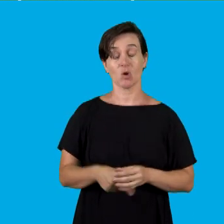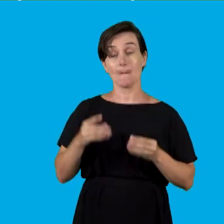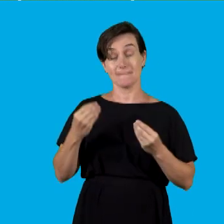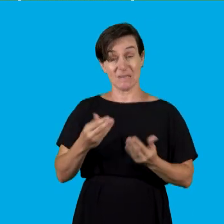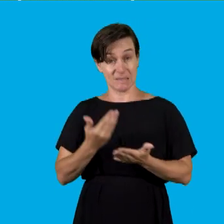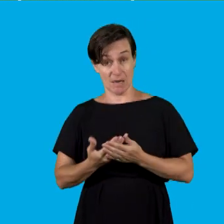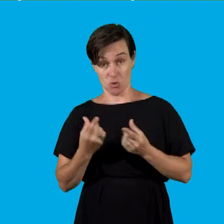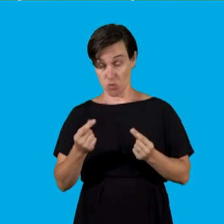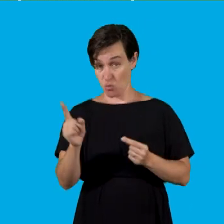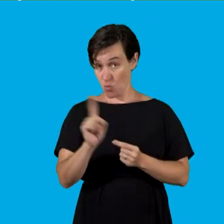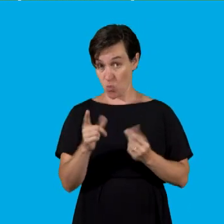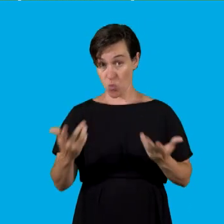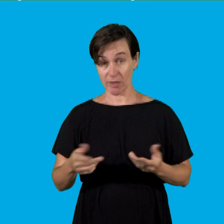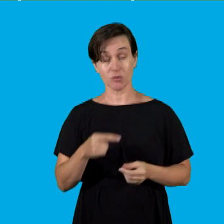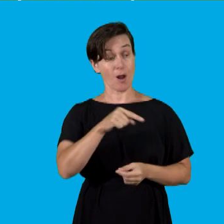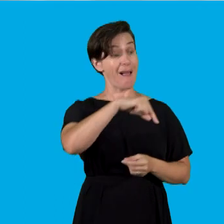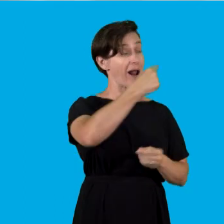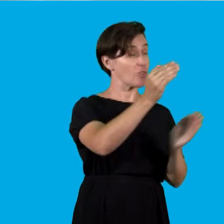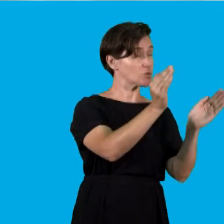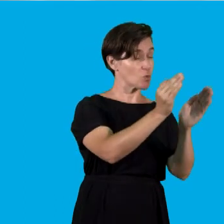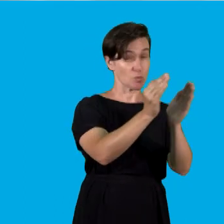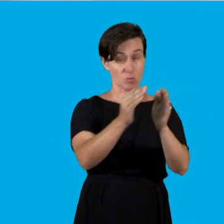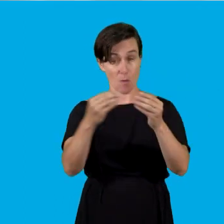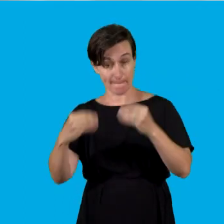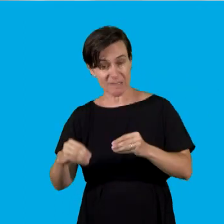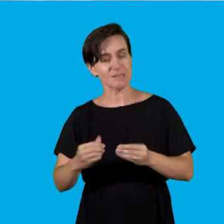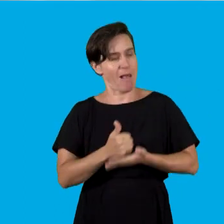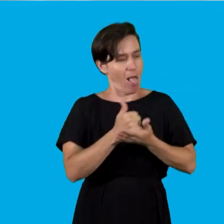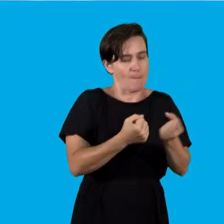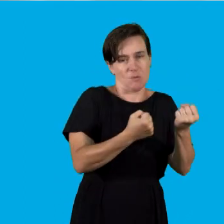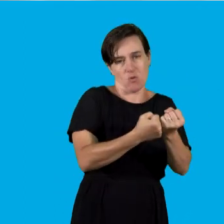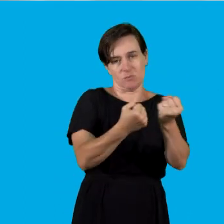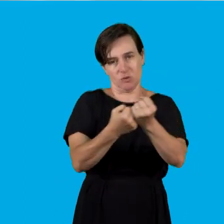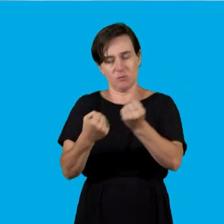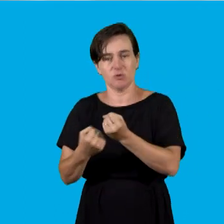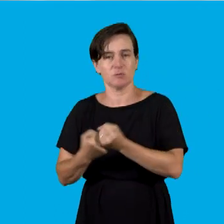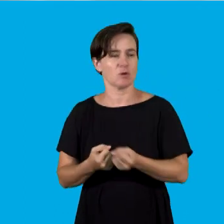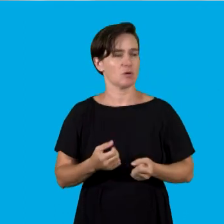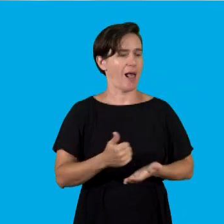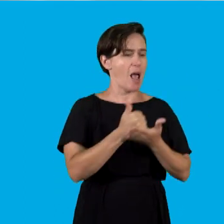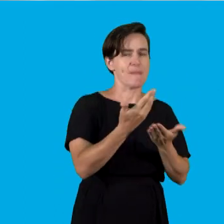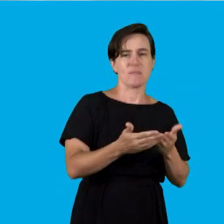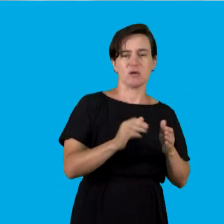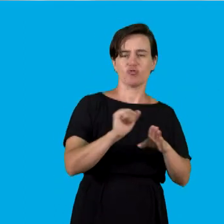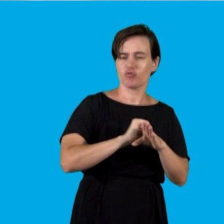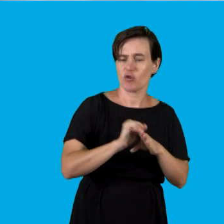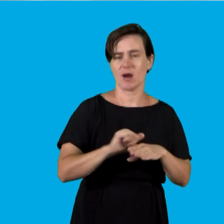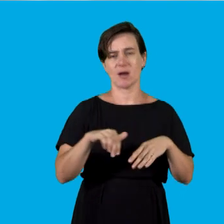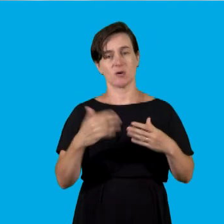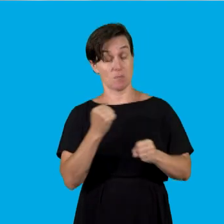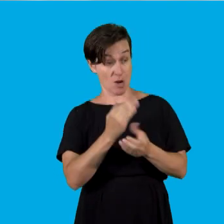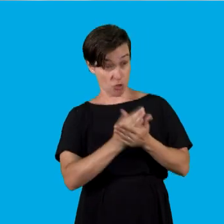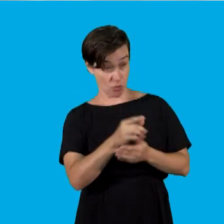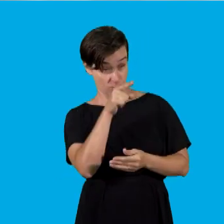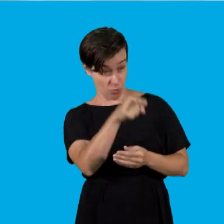can do to address unemployment is to support existing small businesses, offering them training in order to make sure